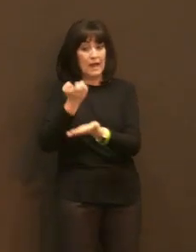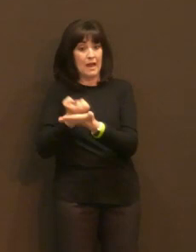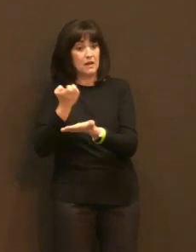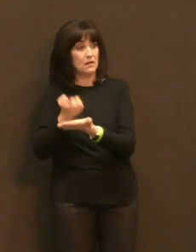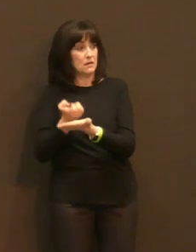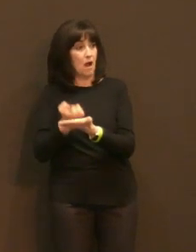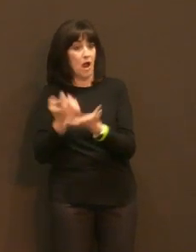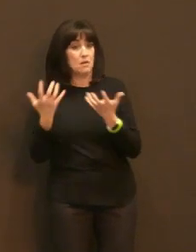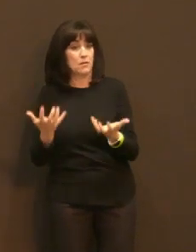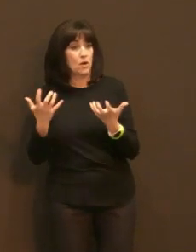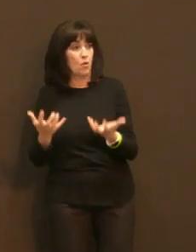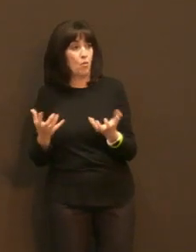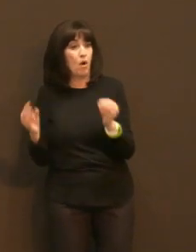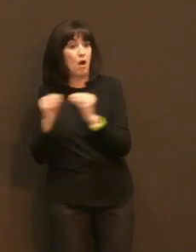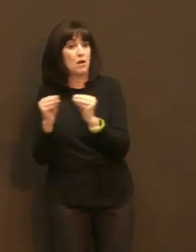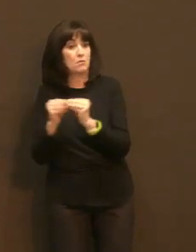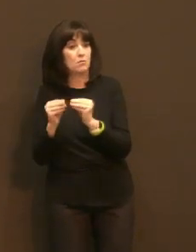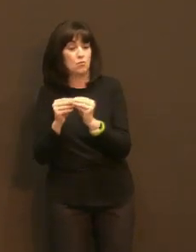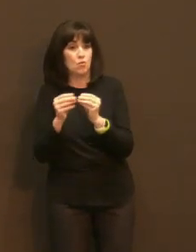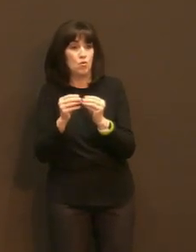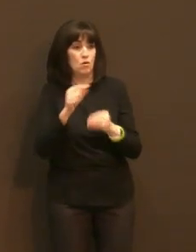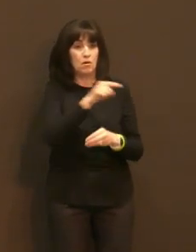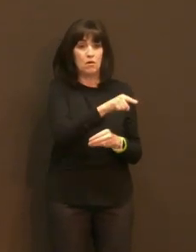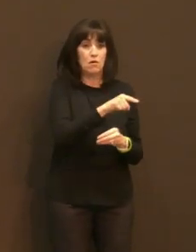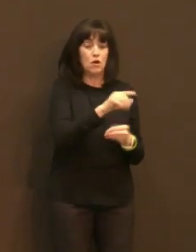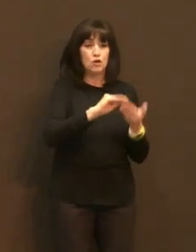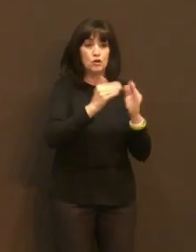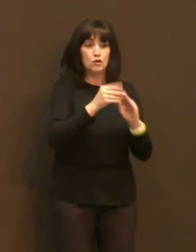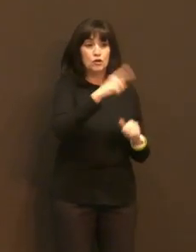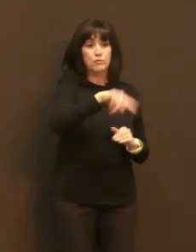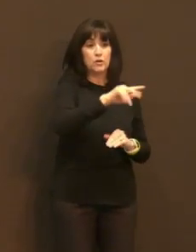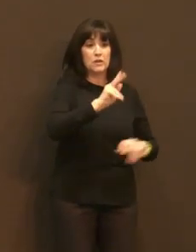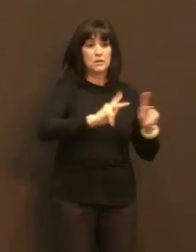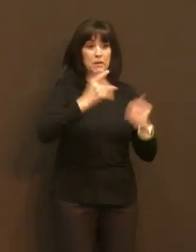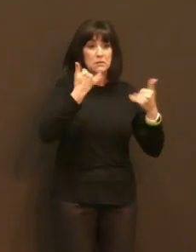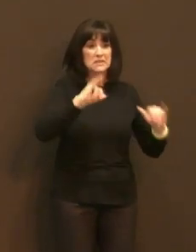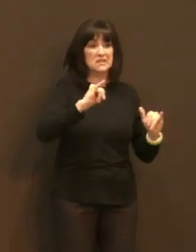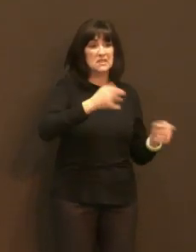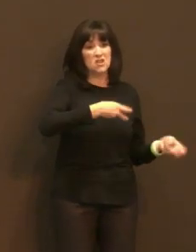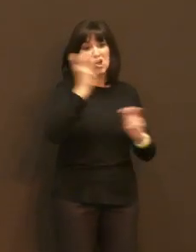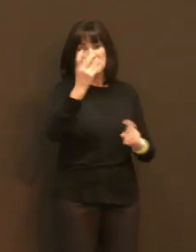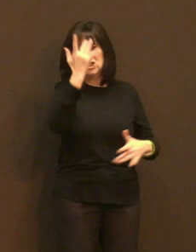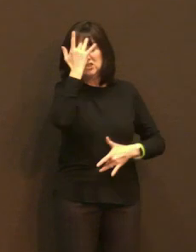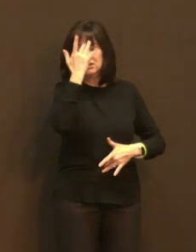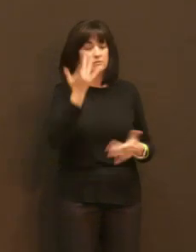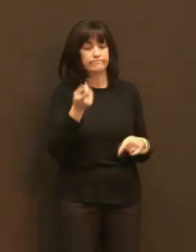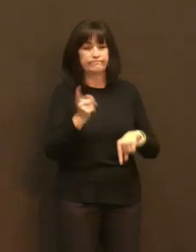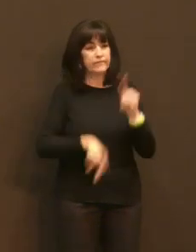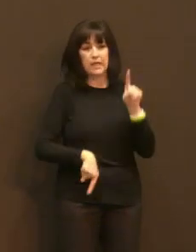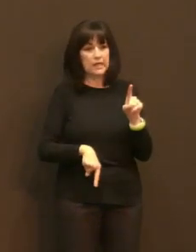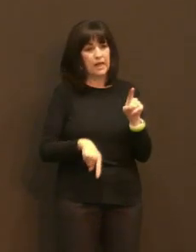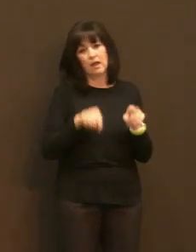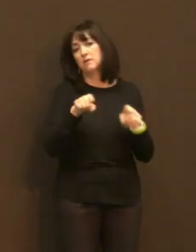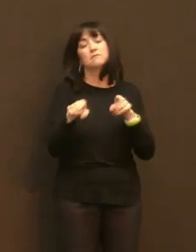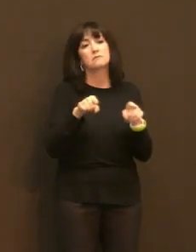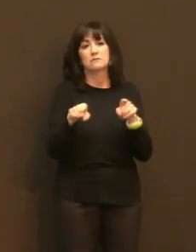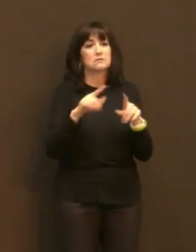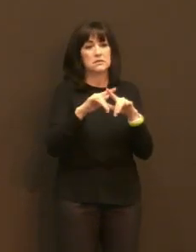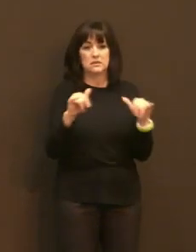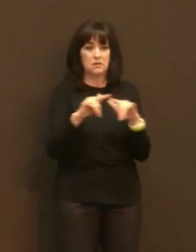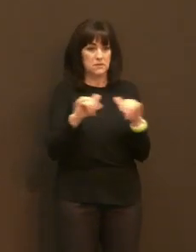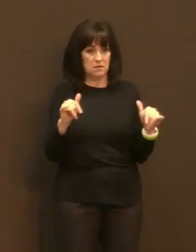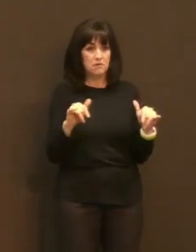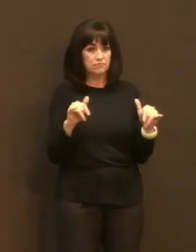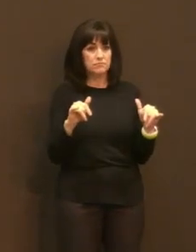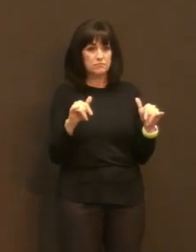there. And so this situation, if you look at our graph, it's much flatter than the graphs that you